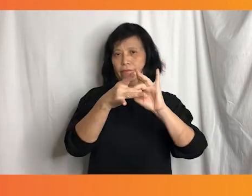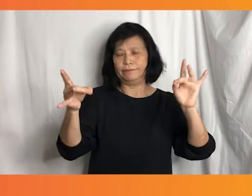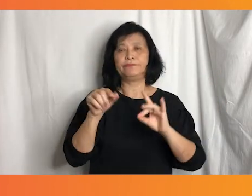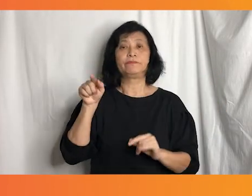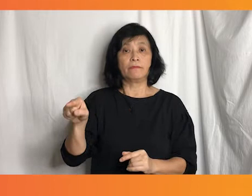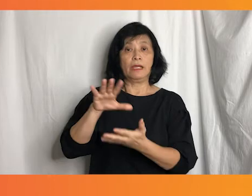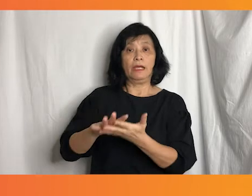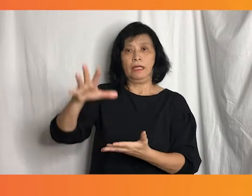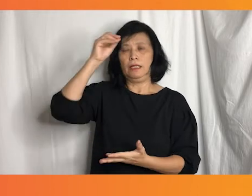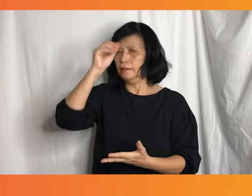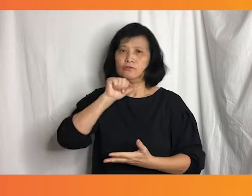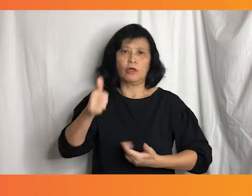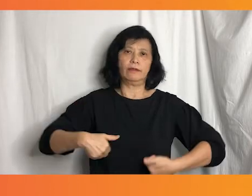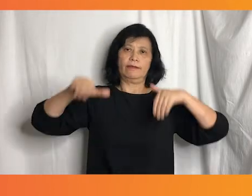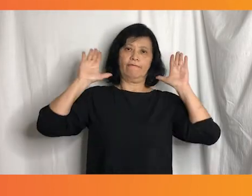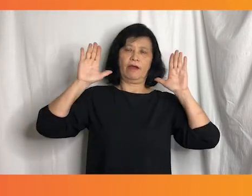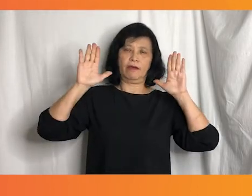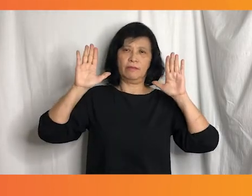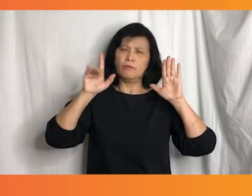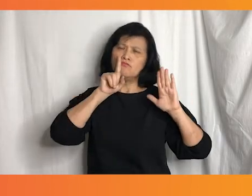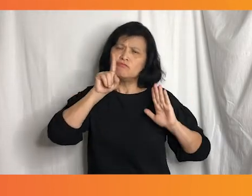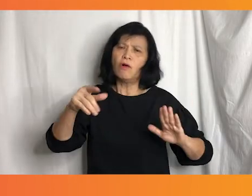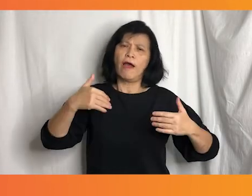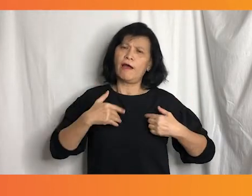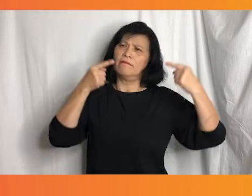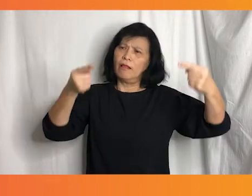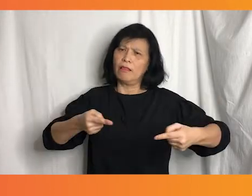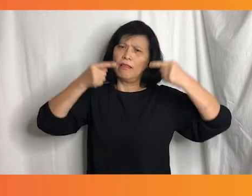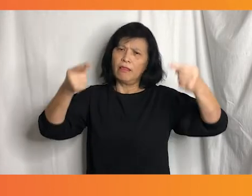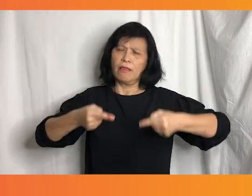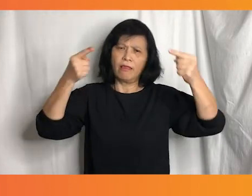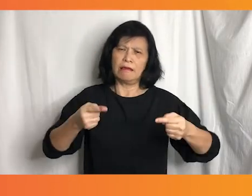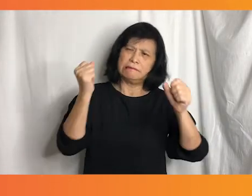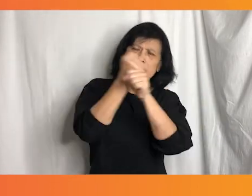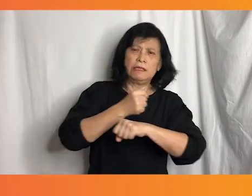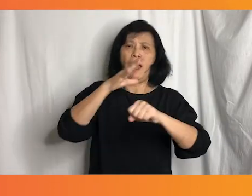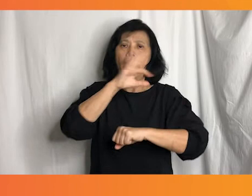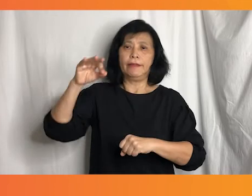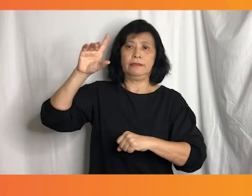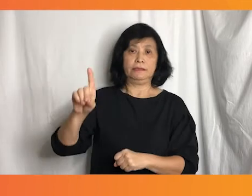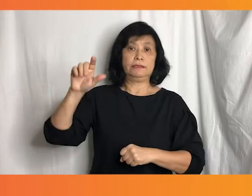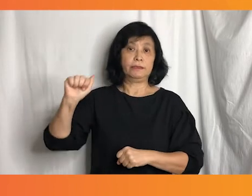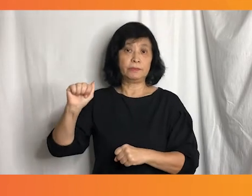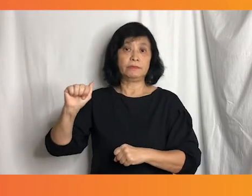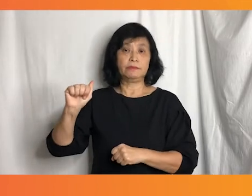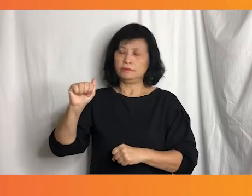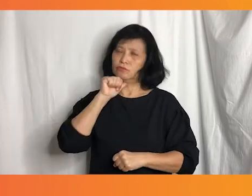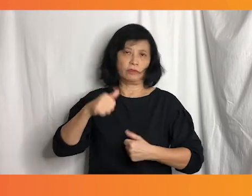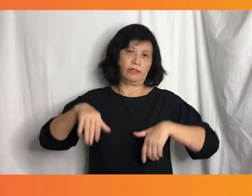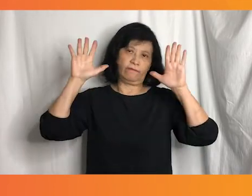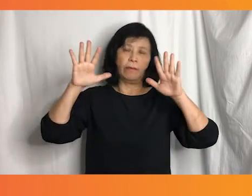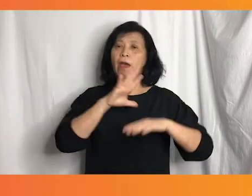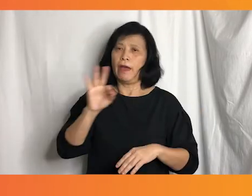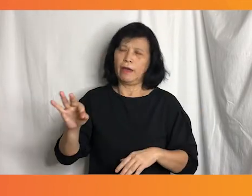reflections, she learned about not giving up despite all the struggles that was being faced and the disabilities. And it